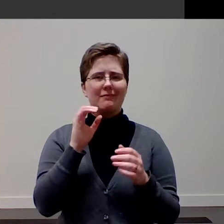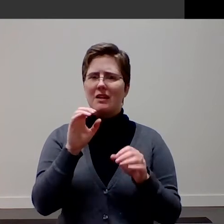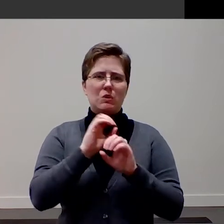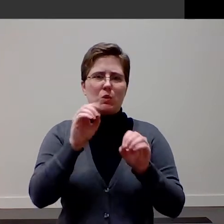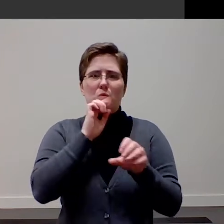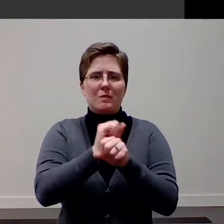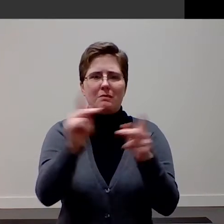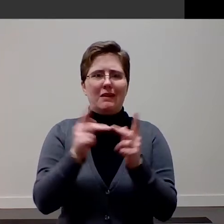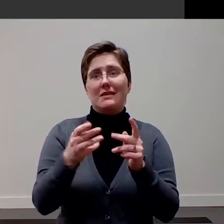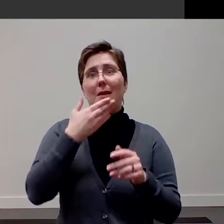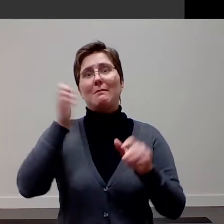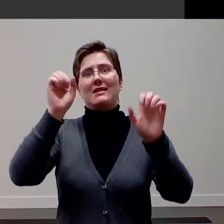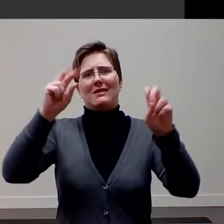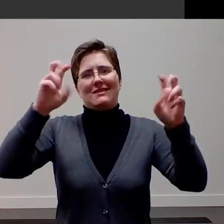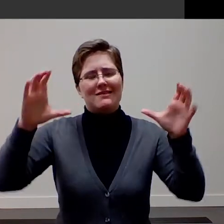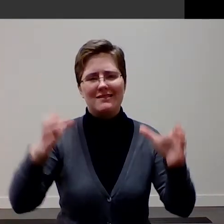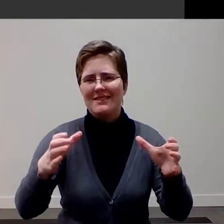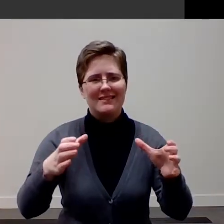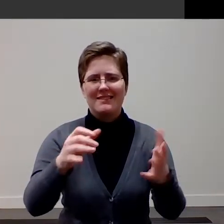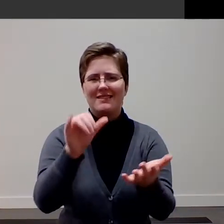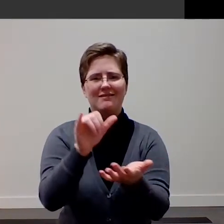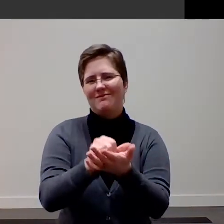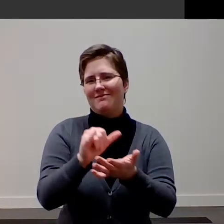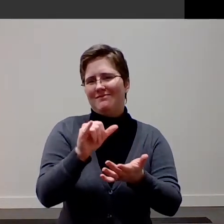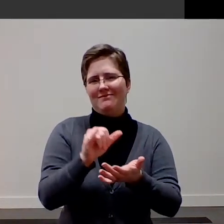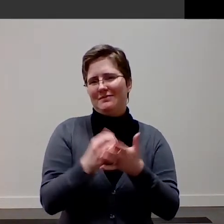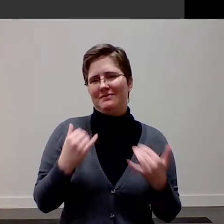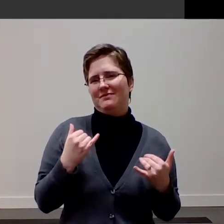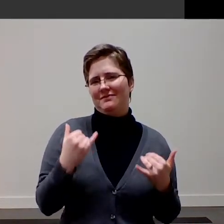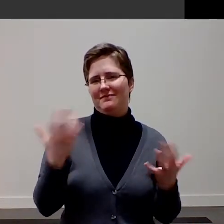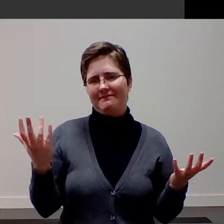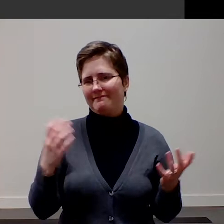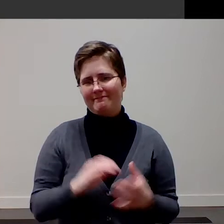thing, right? That we just can't get to the best possible place.